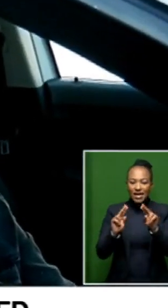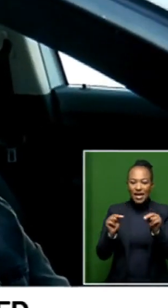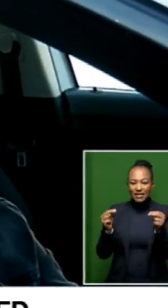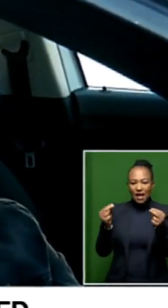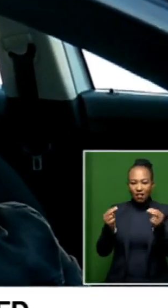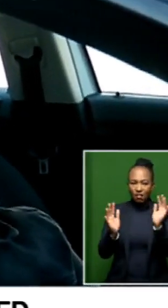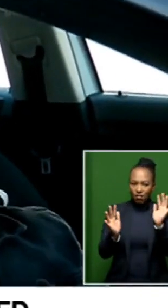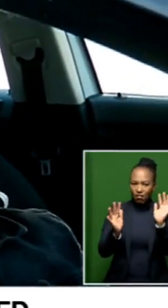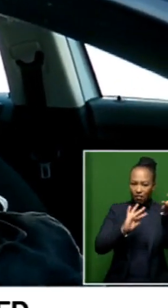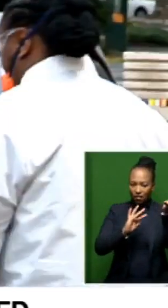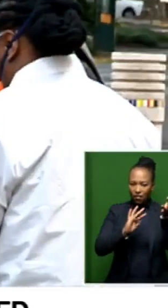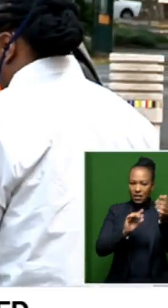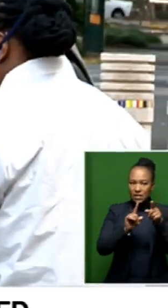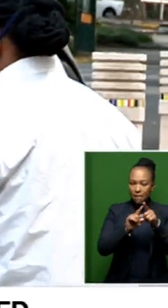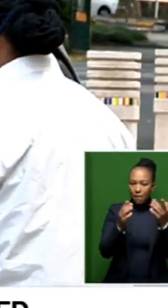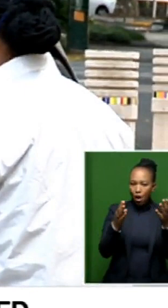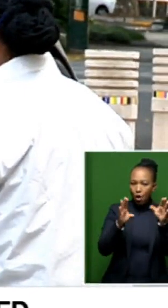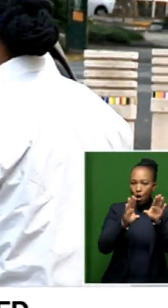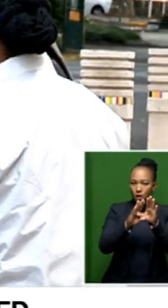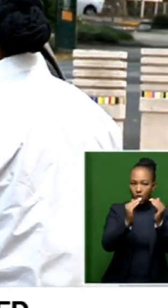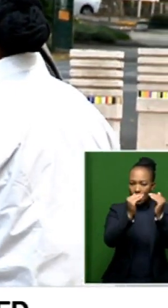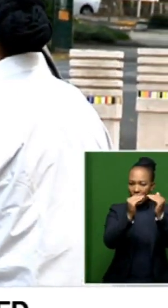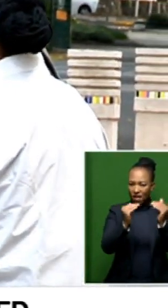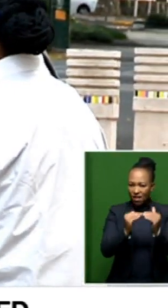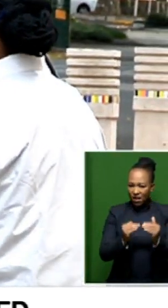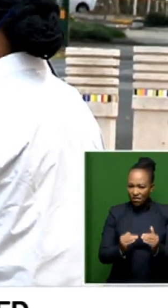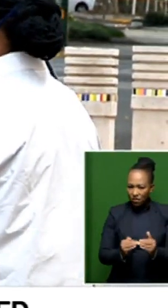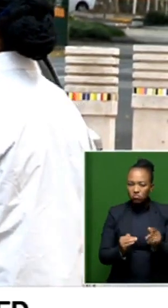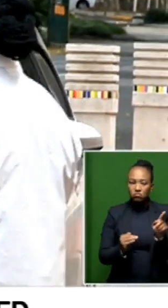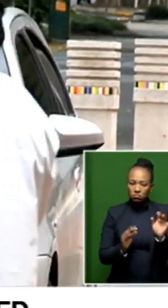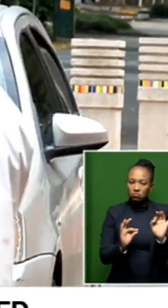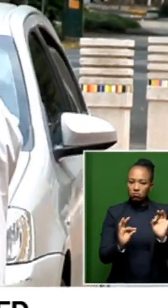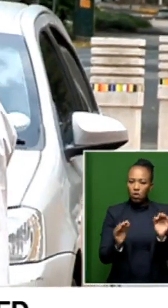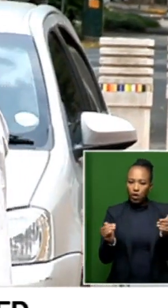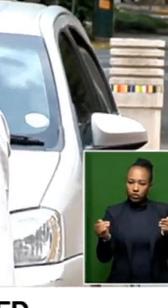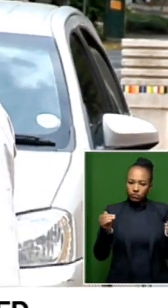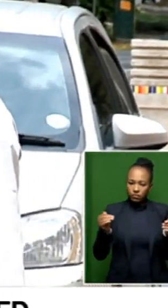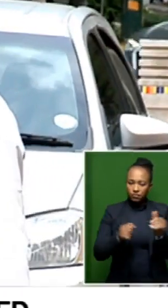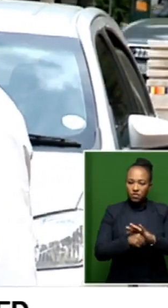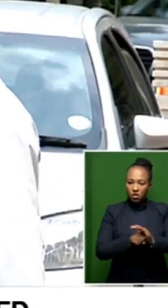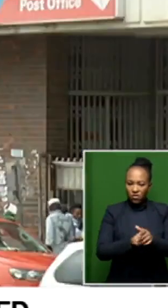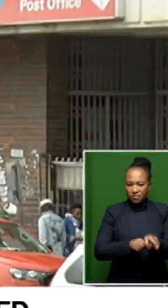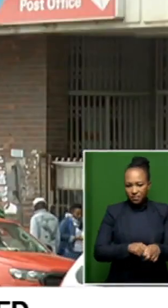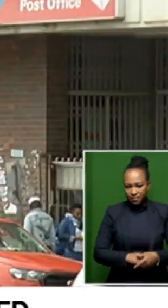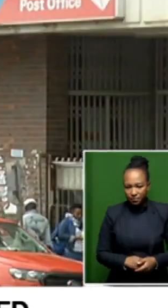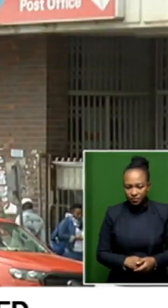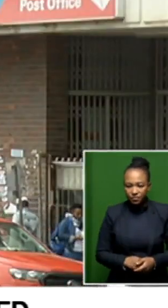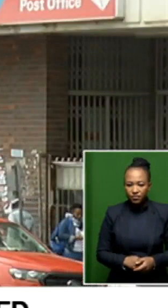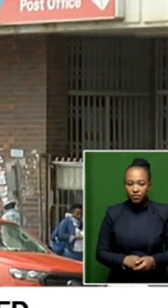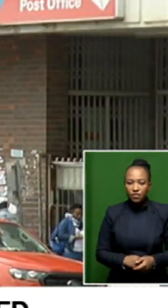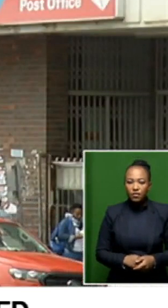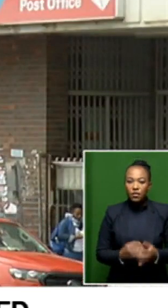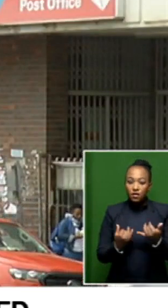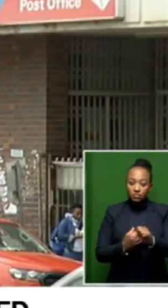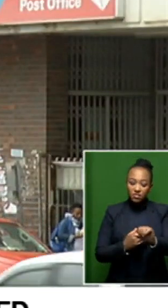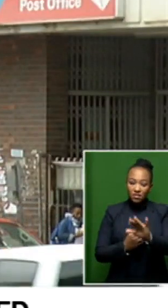and associated lockdown restrictions were necessary to manage the spread of the COVID-19 pandemic. Now that South